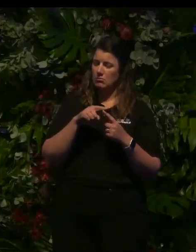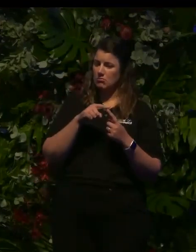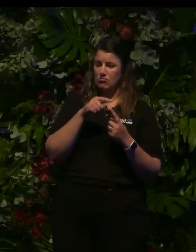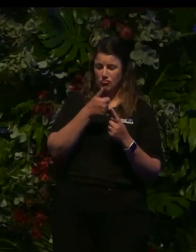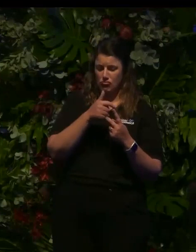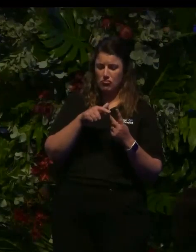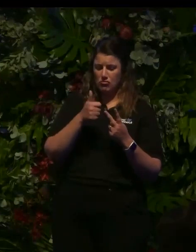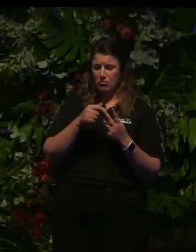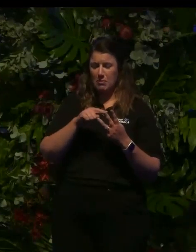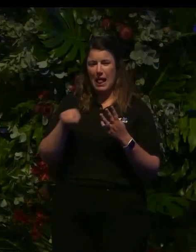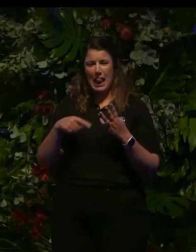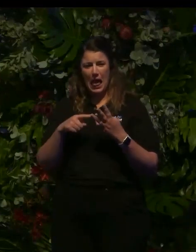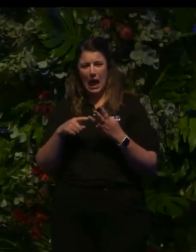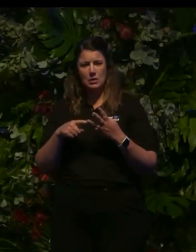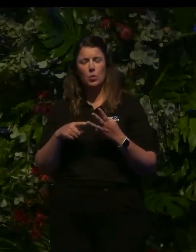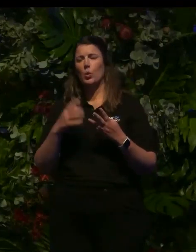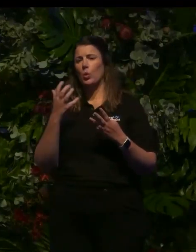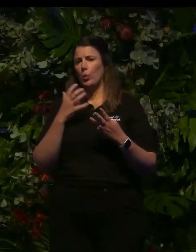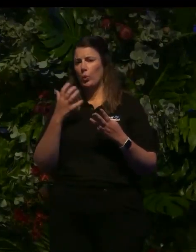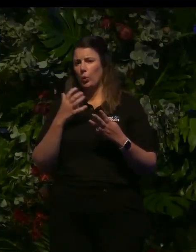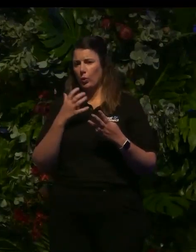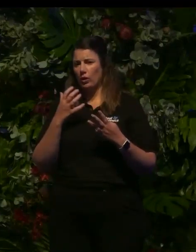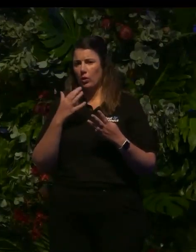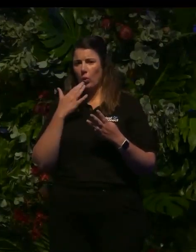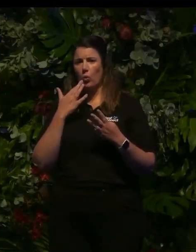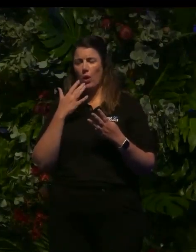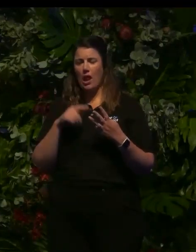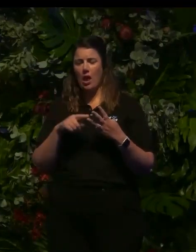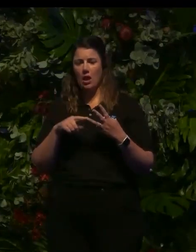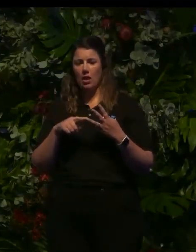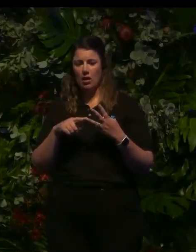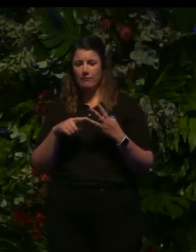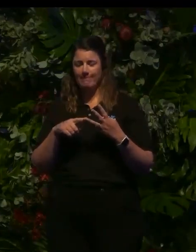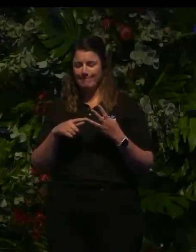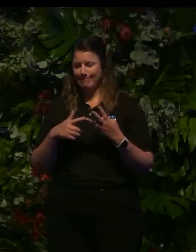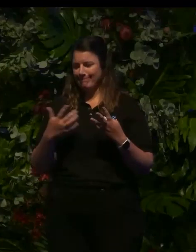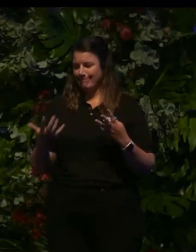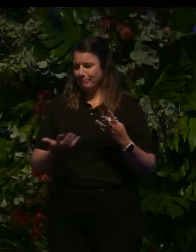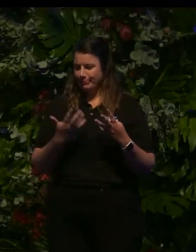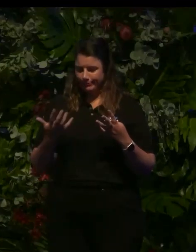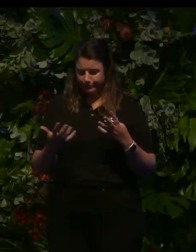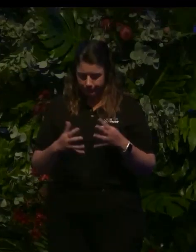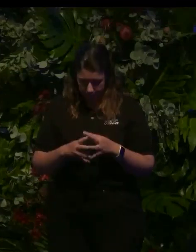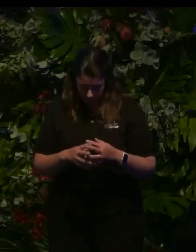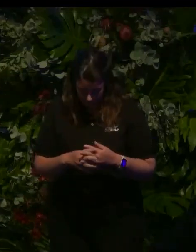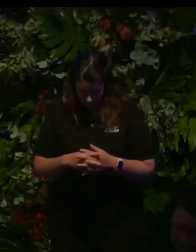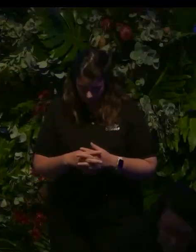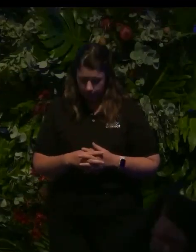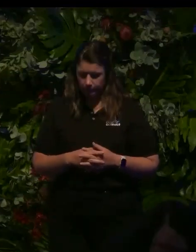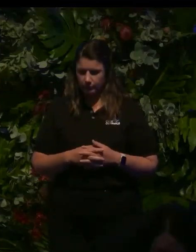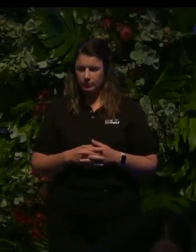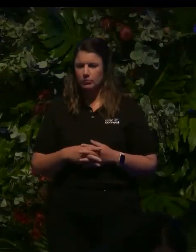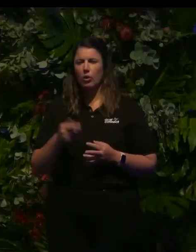who's 19 years old, when this thing with the